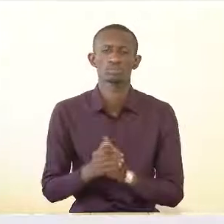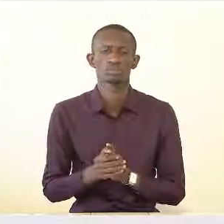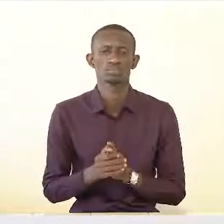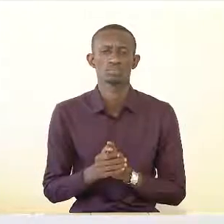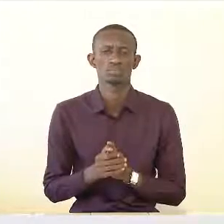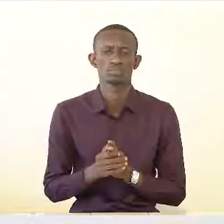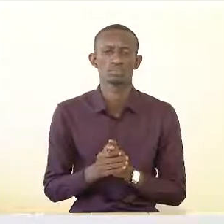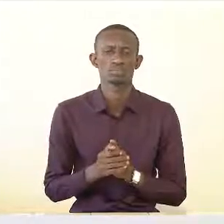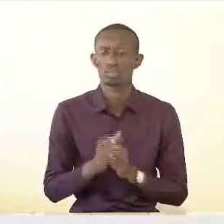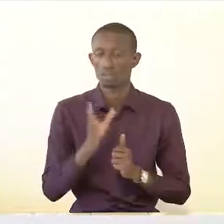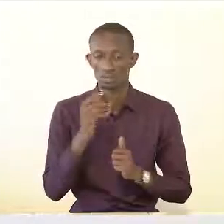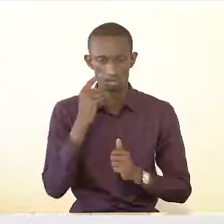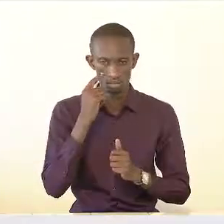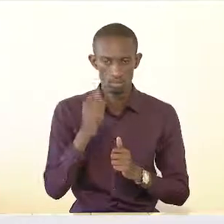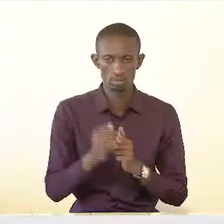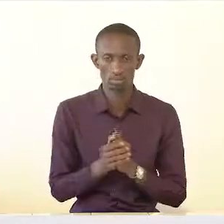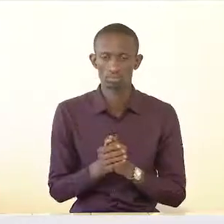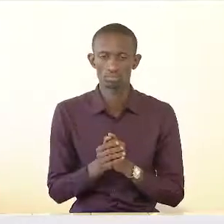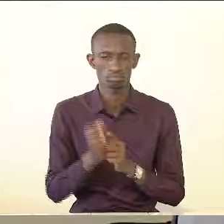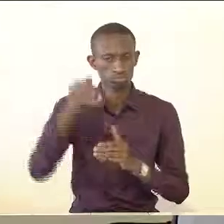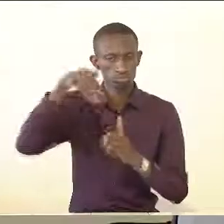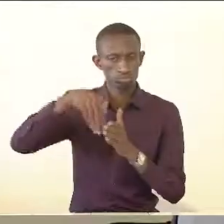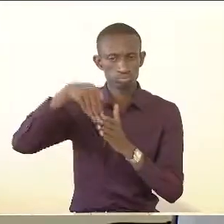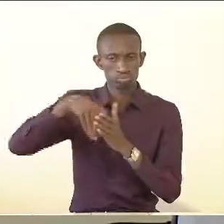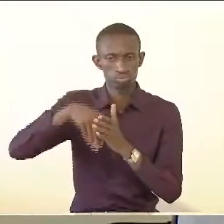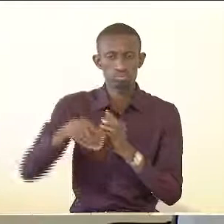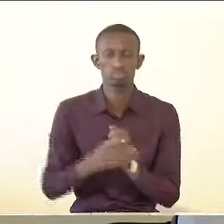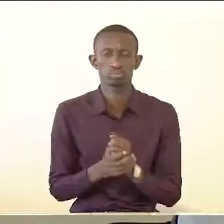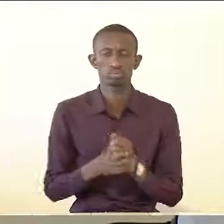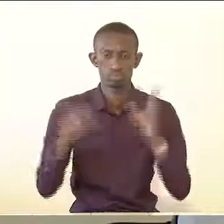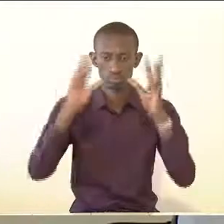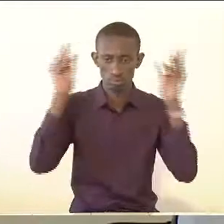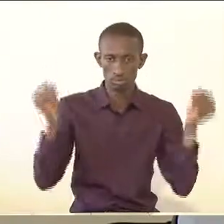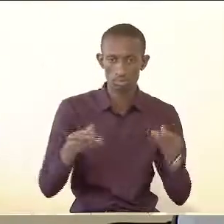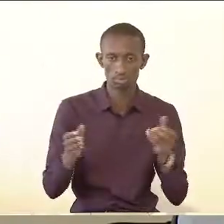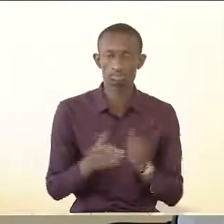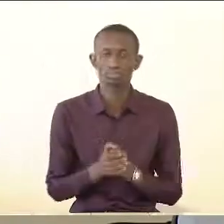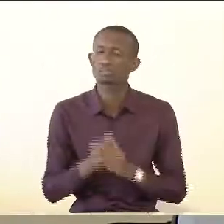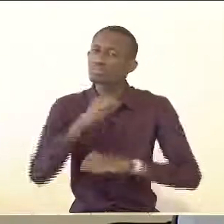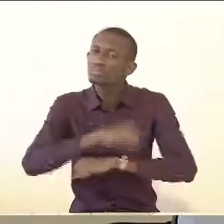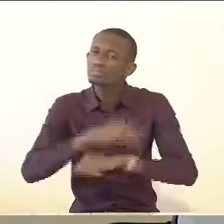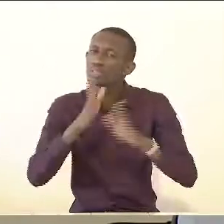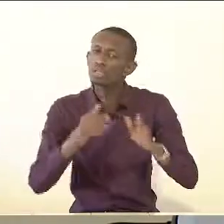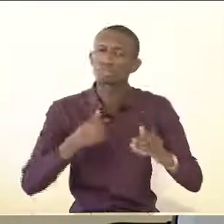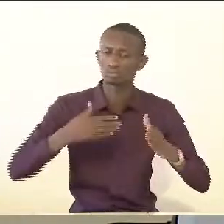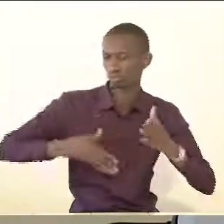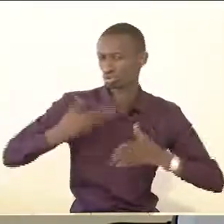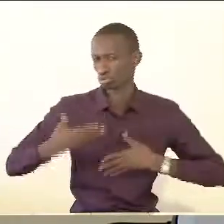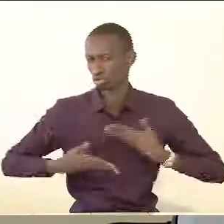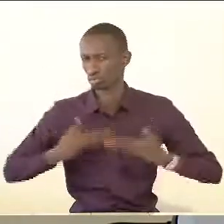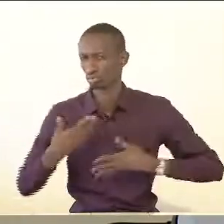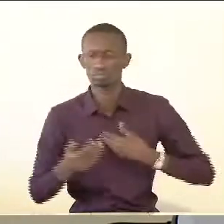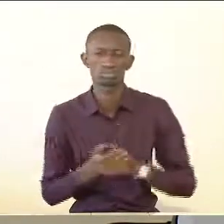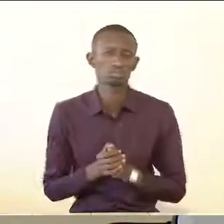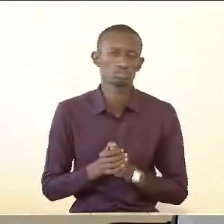let's go through the introduction as I mentioned. Dear students, I'm very happy to be with you